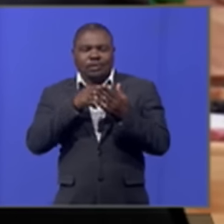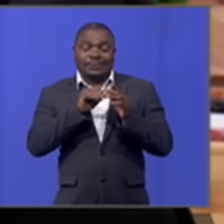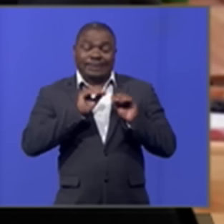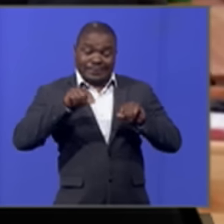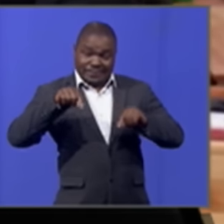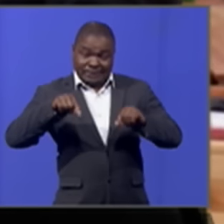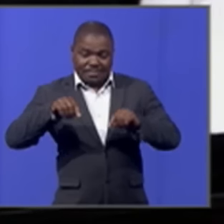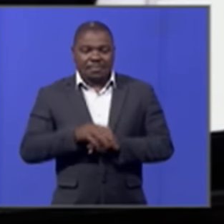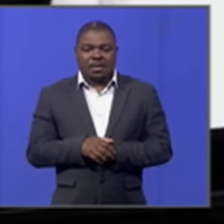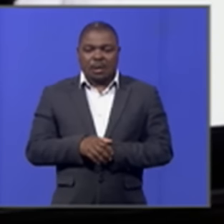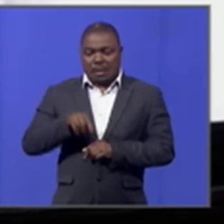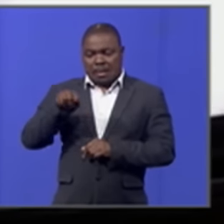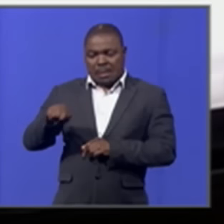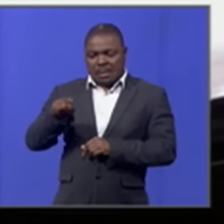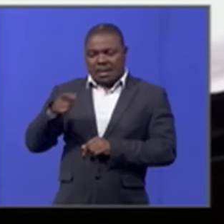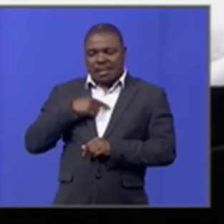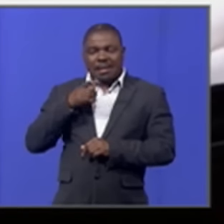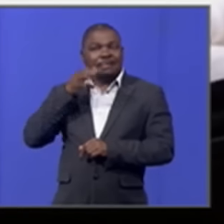The